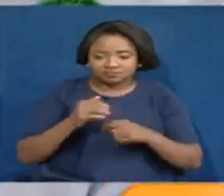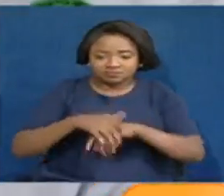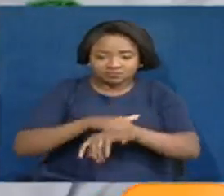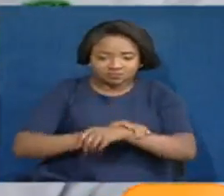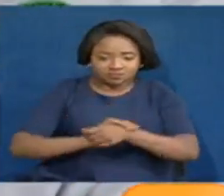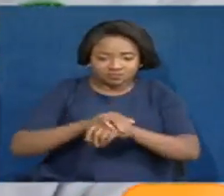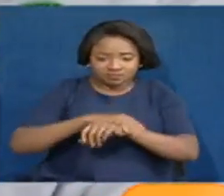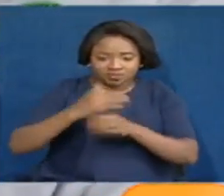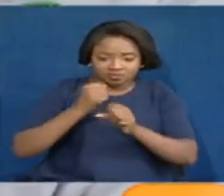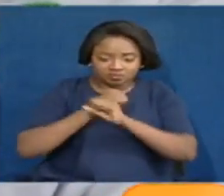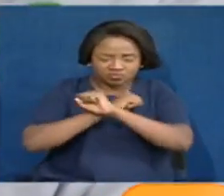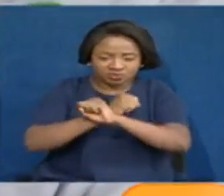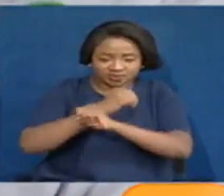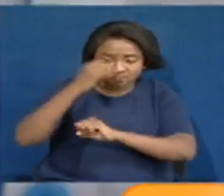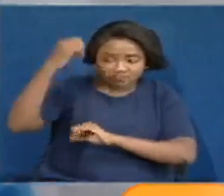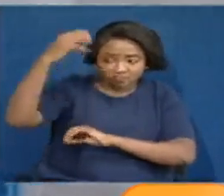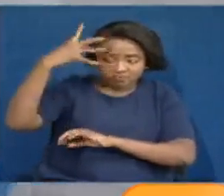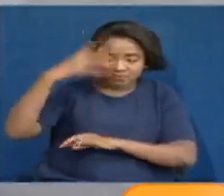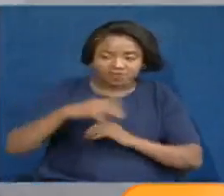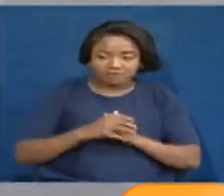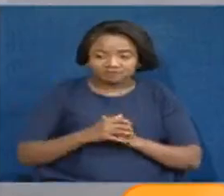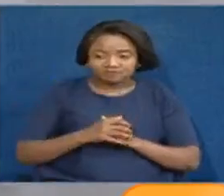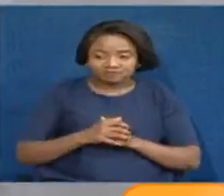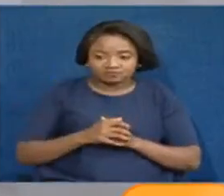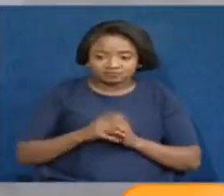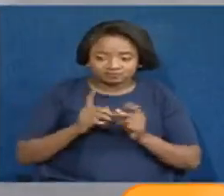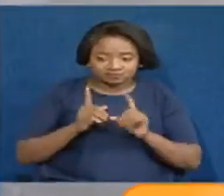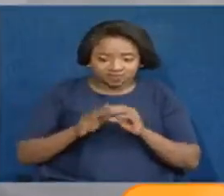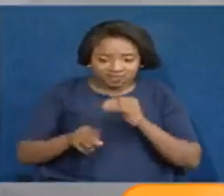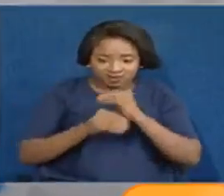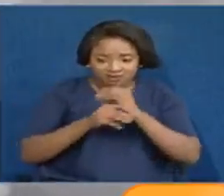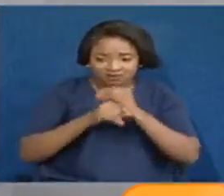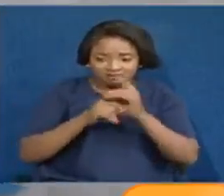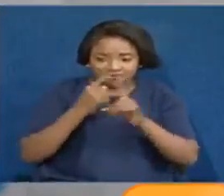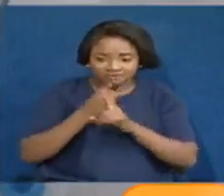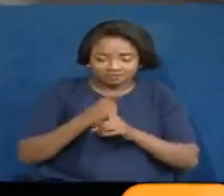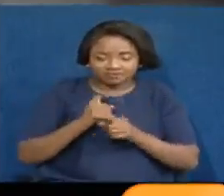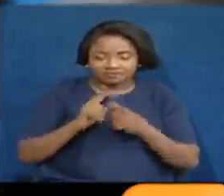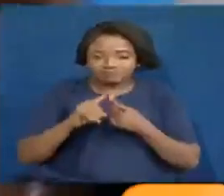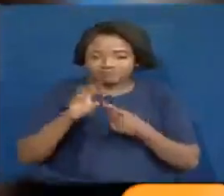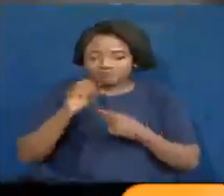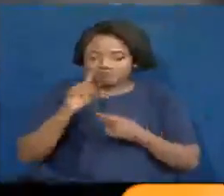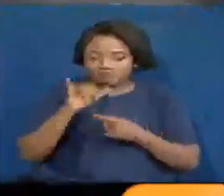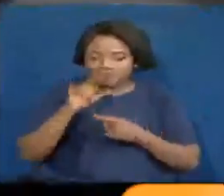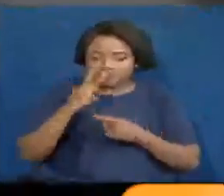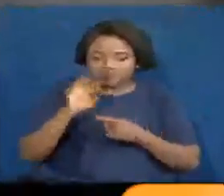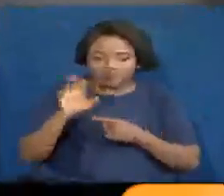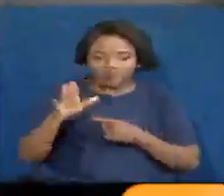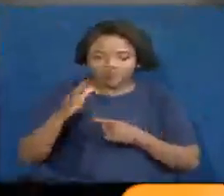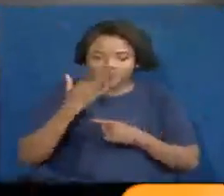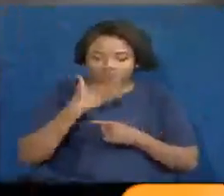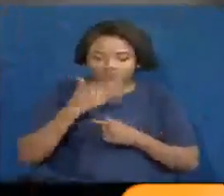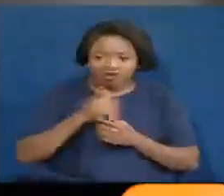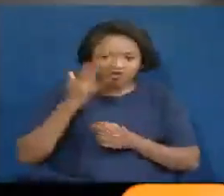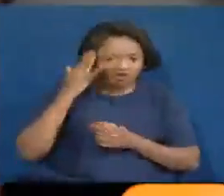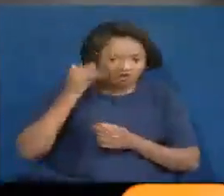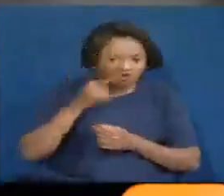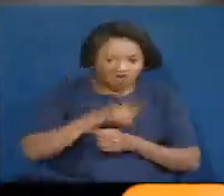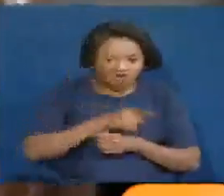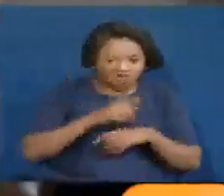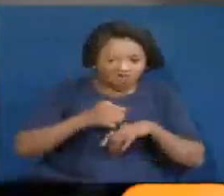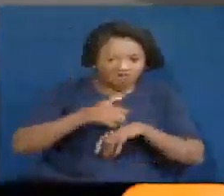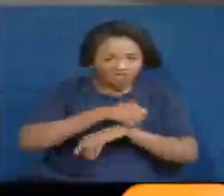using zinc oxide, which is compatible. We also add other ingredients like olive oil. Perhaps you are wondering why snail slime and not